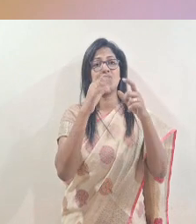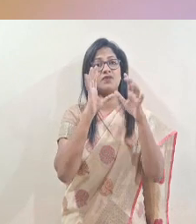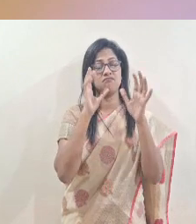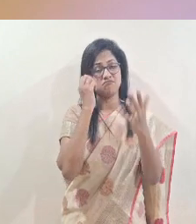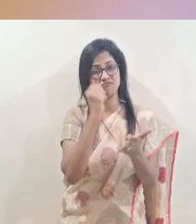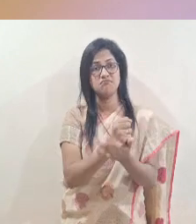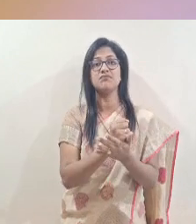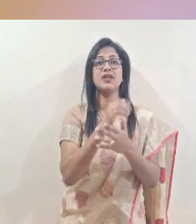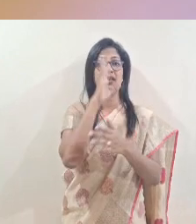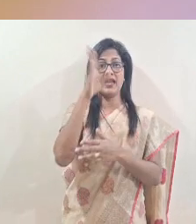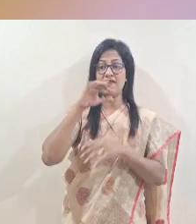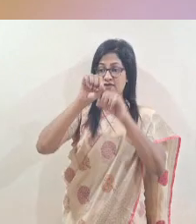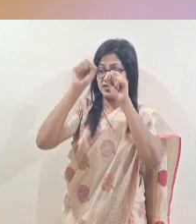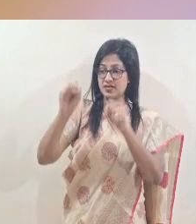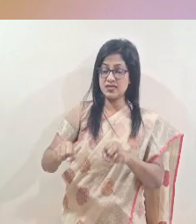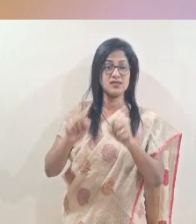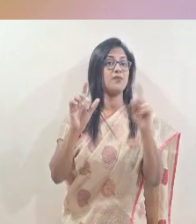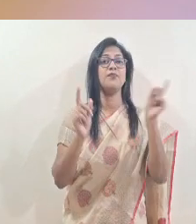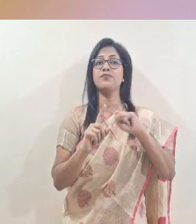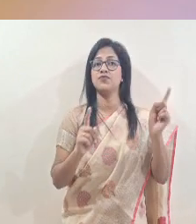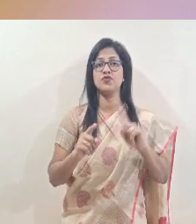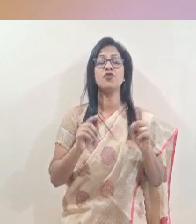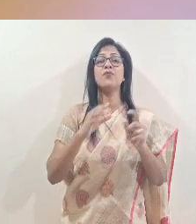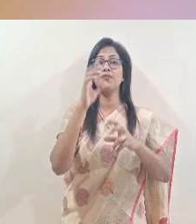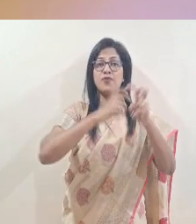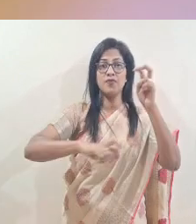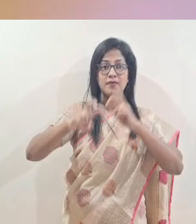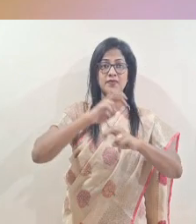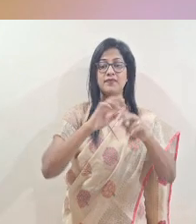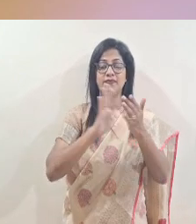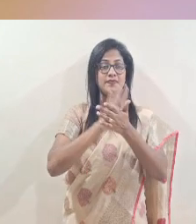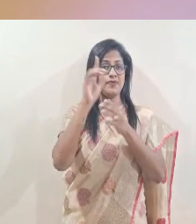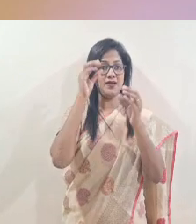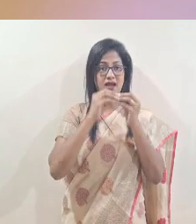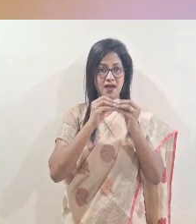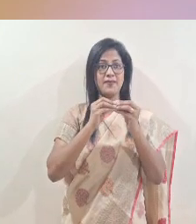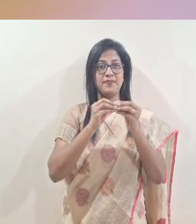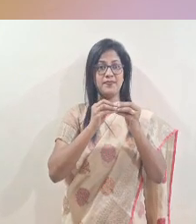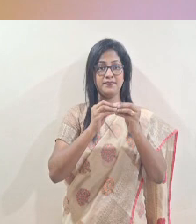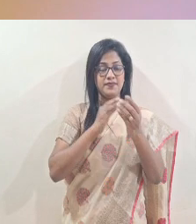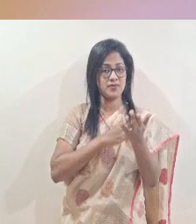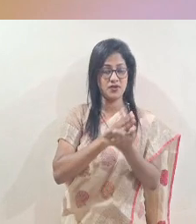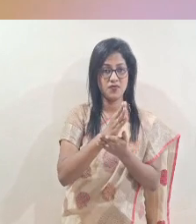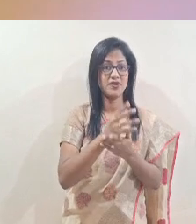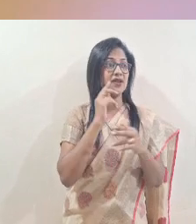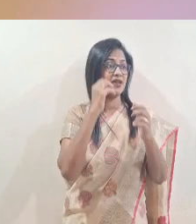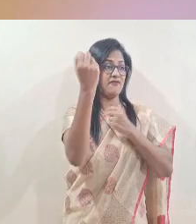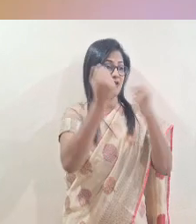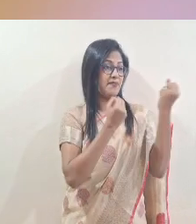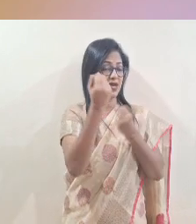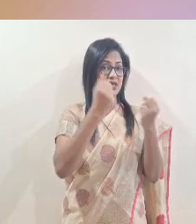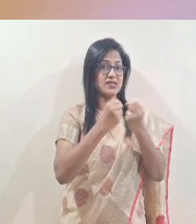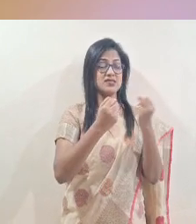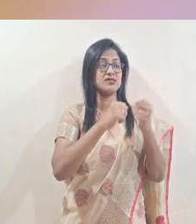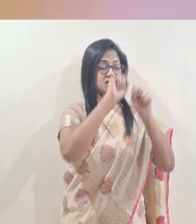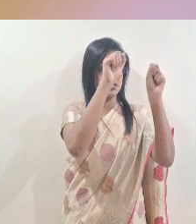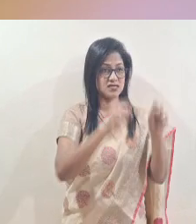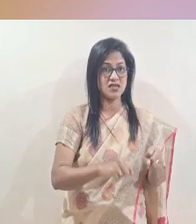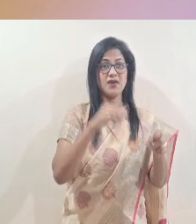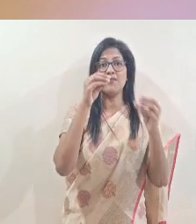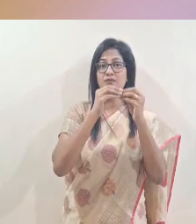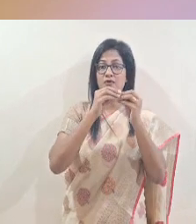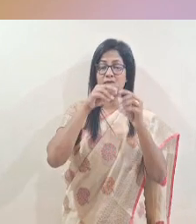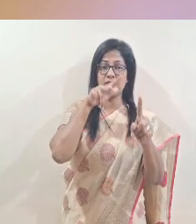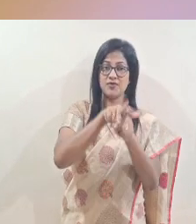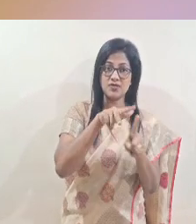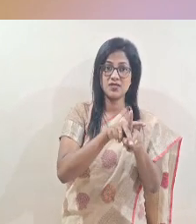system. It has to talk like a mobility hub approach, because unless the bus system, the Bombay municipal system, and the